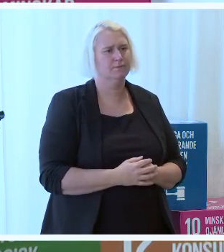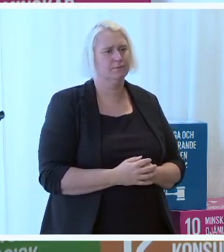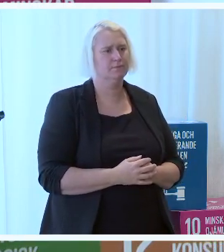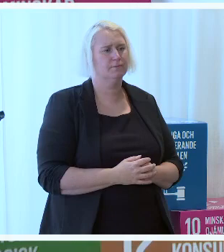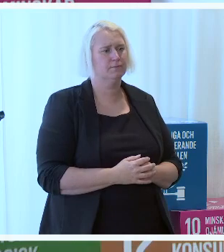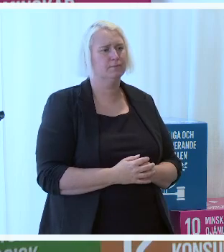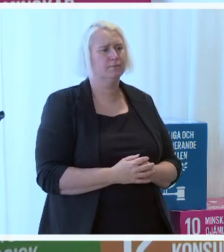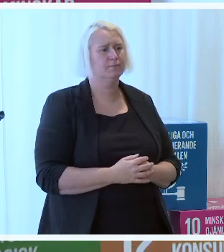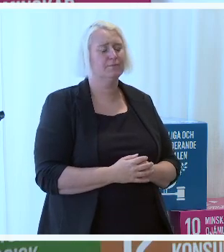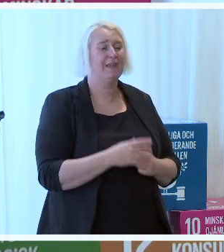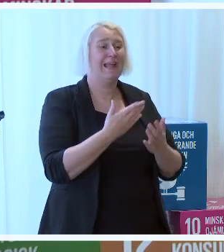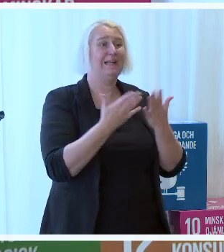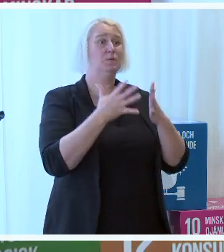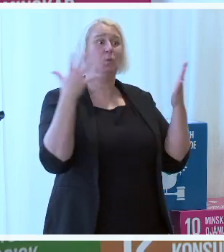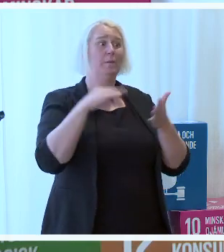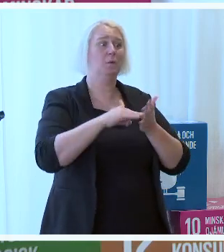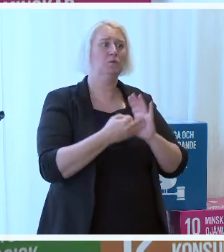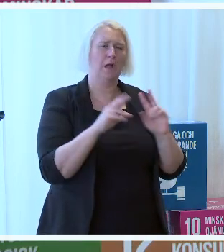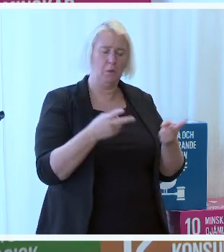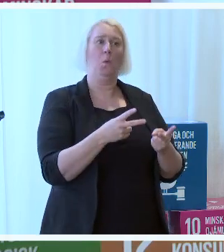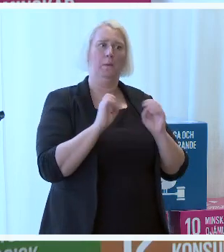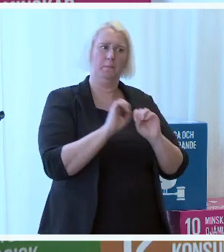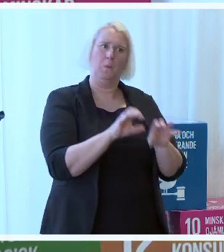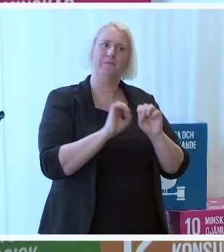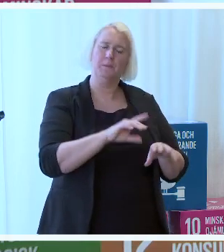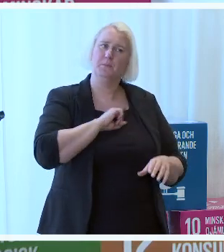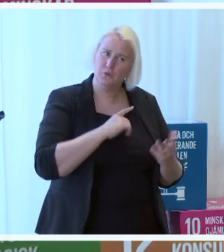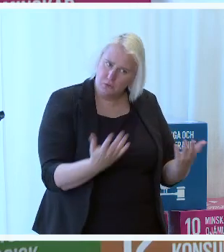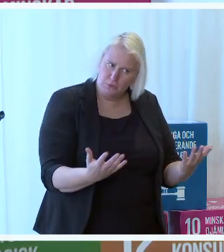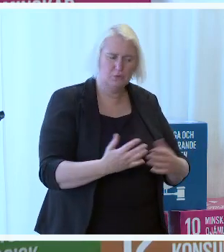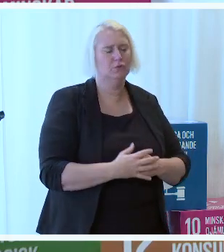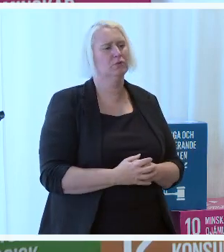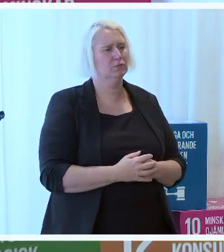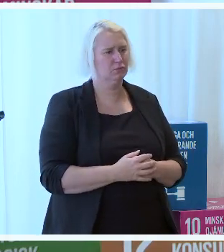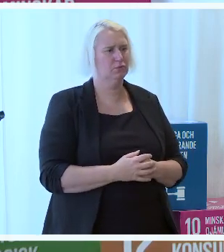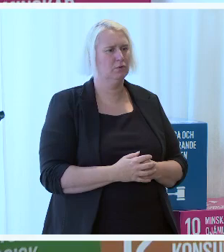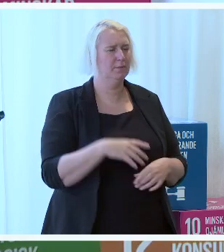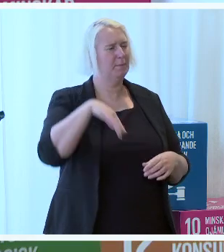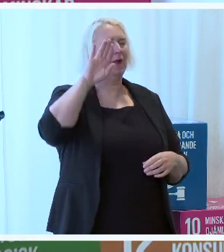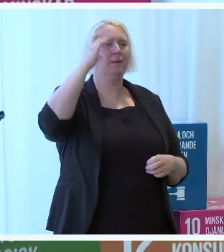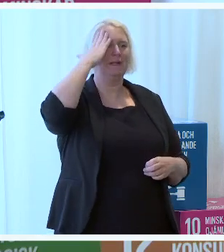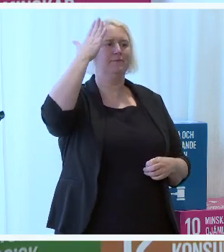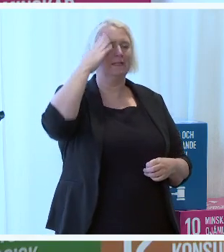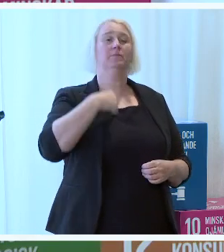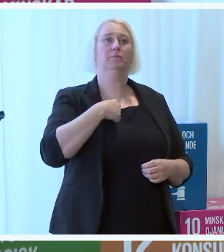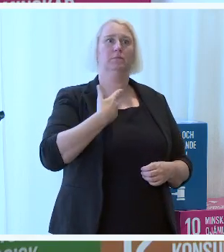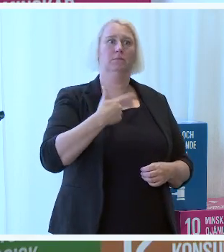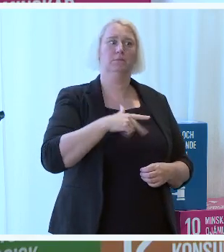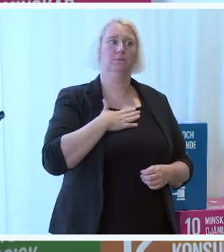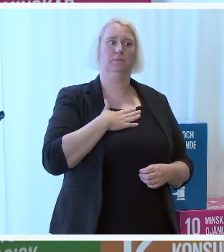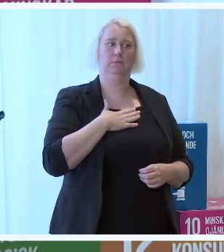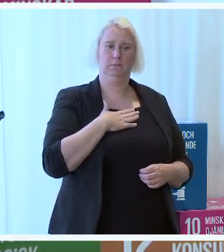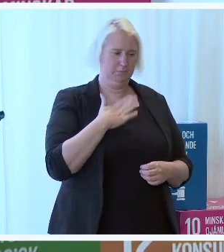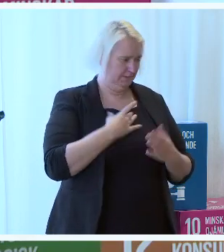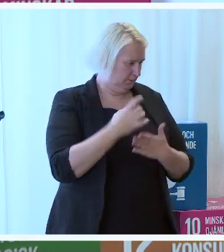it has more impact. It raises awareness. It gives people to think about their situations,